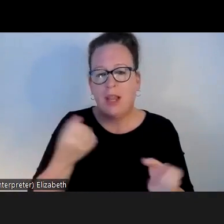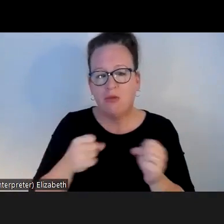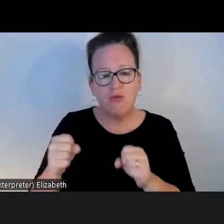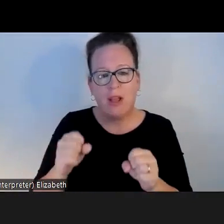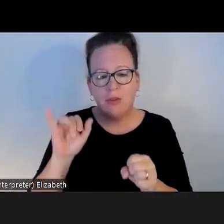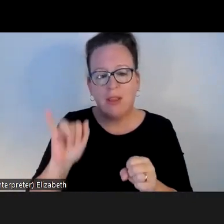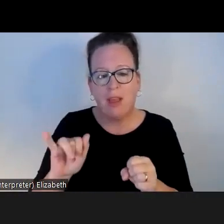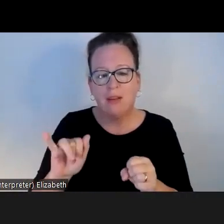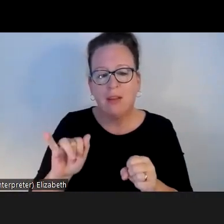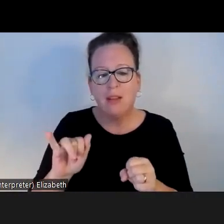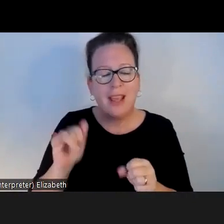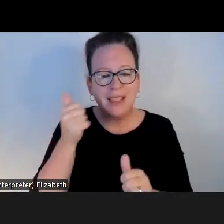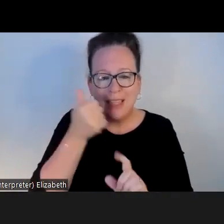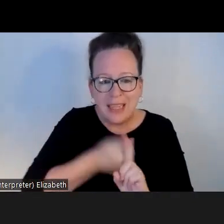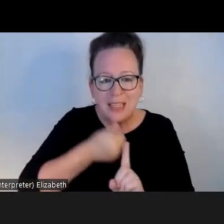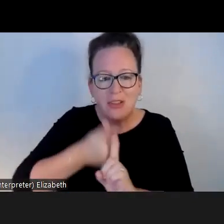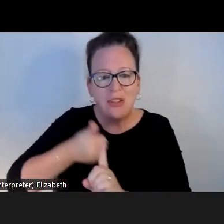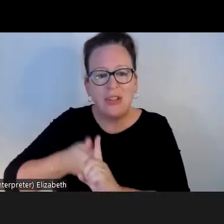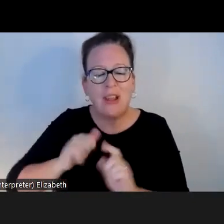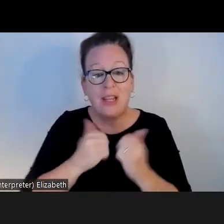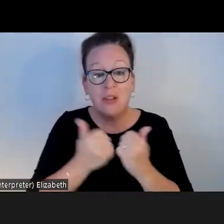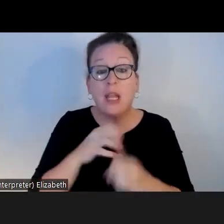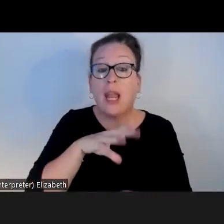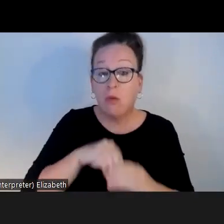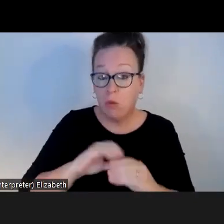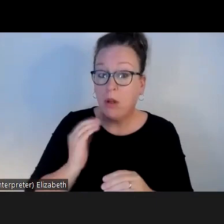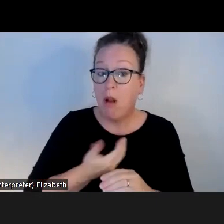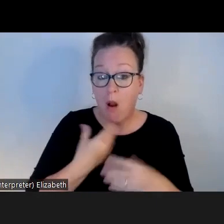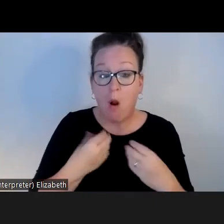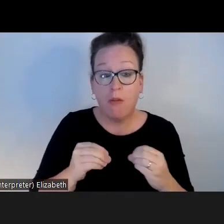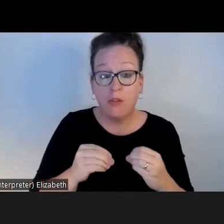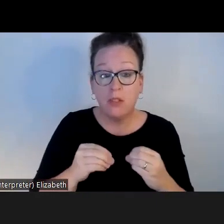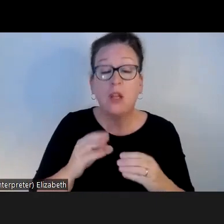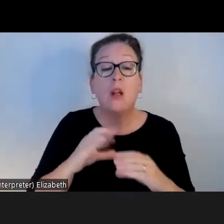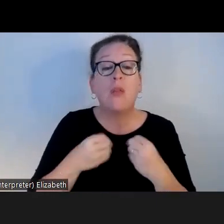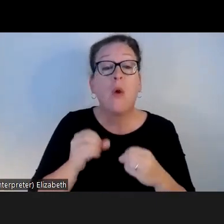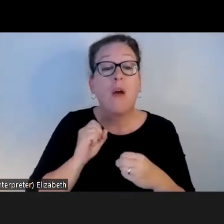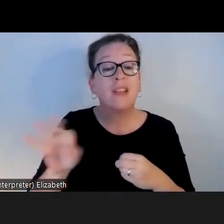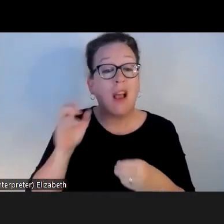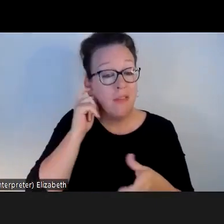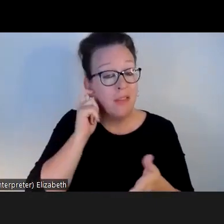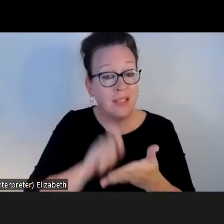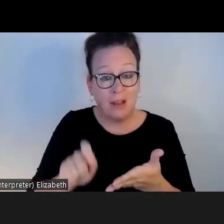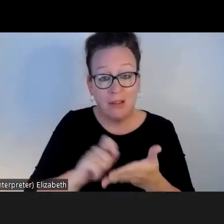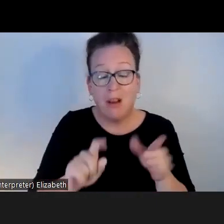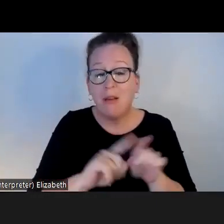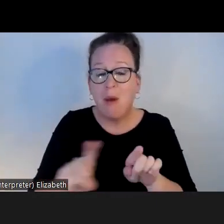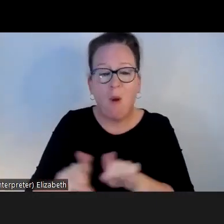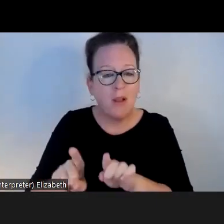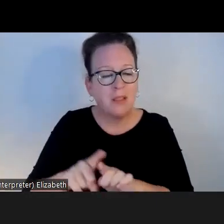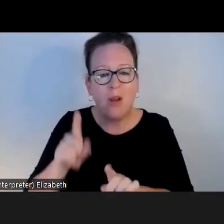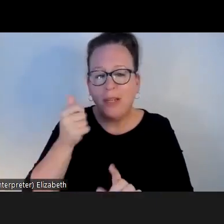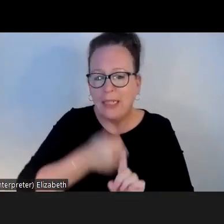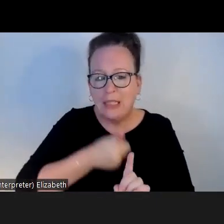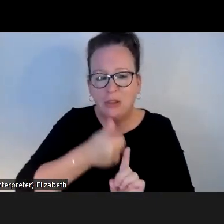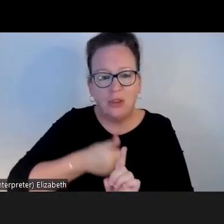is a compilation of every agency, including our office, the Office of the Secretary, but also every agency